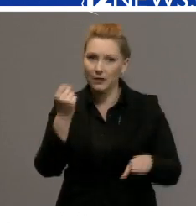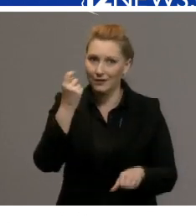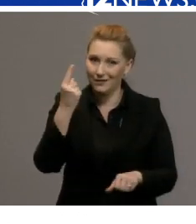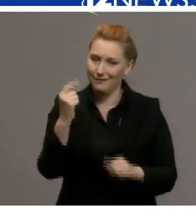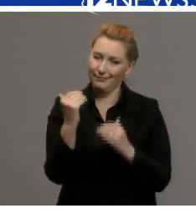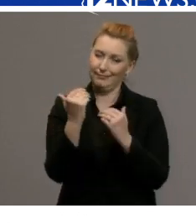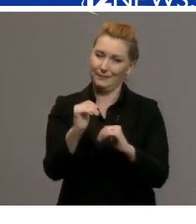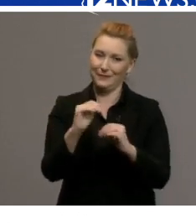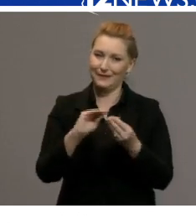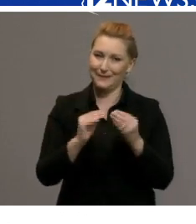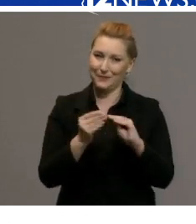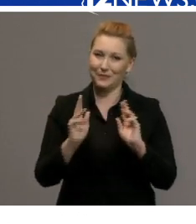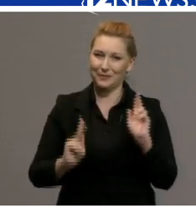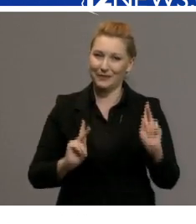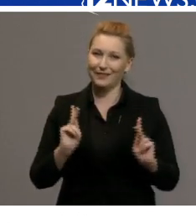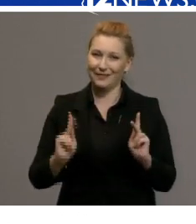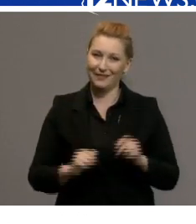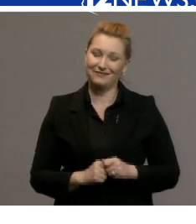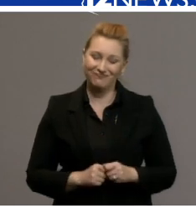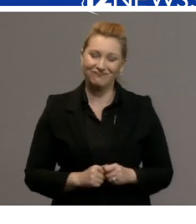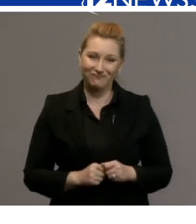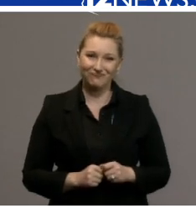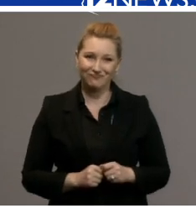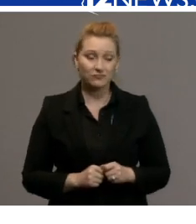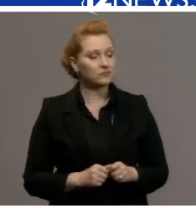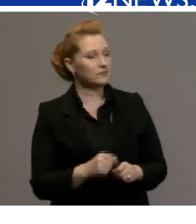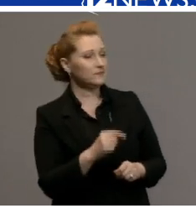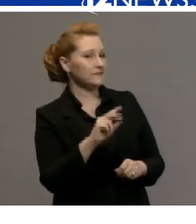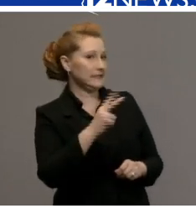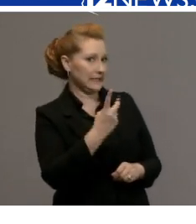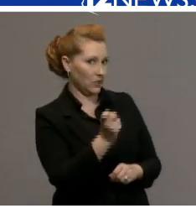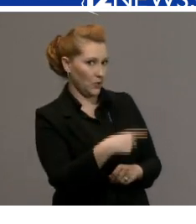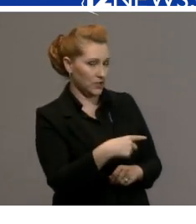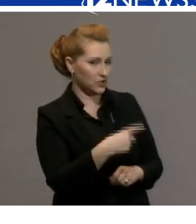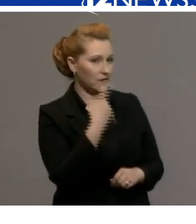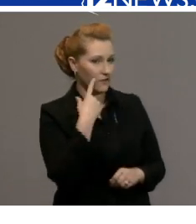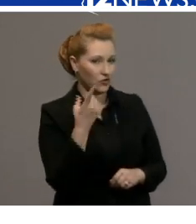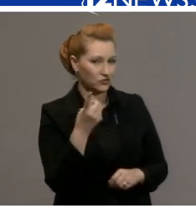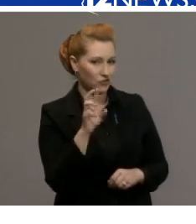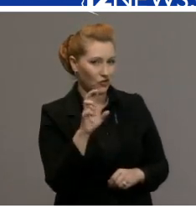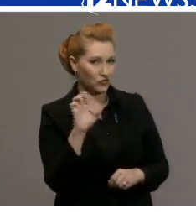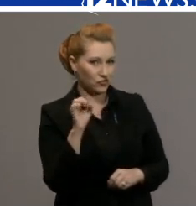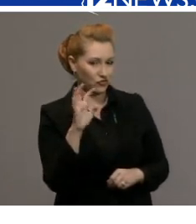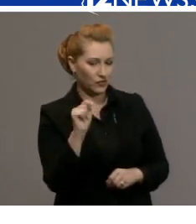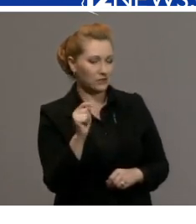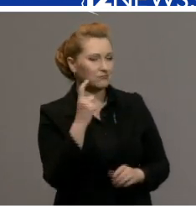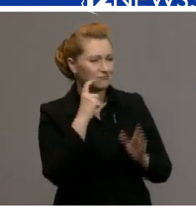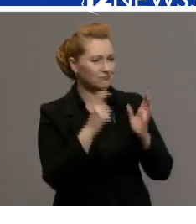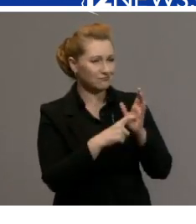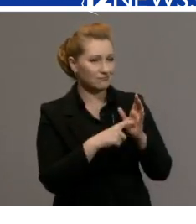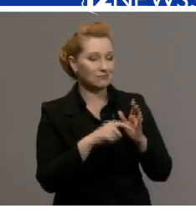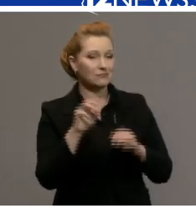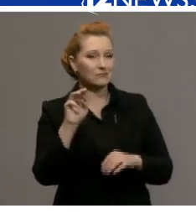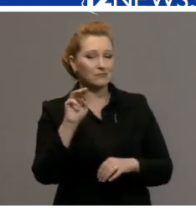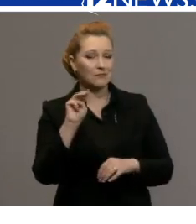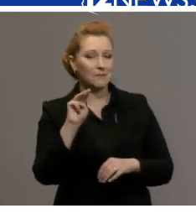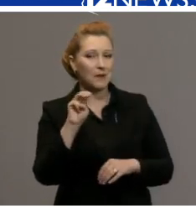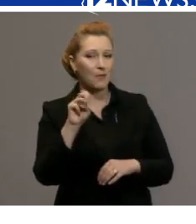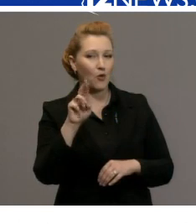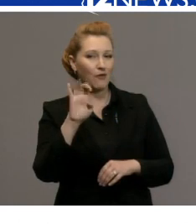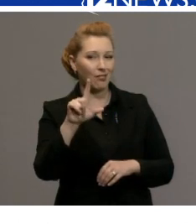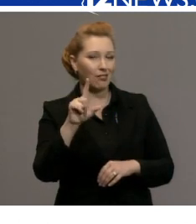be invited. Okay. And then my next question is for Dr. Chris. We saw the big crowds over Memorial Day weekend. Is it a good idea